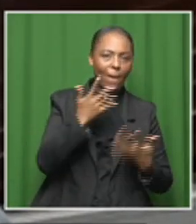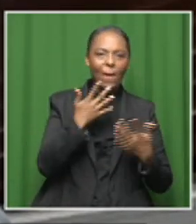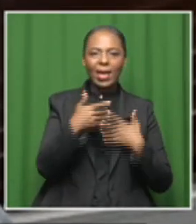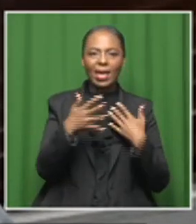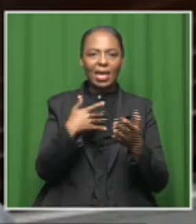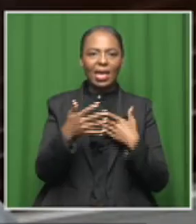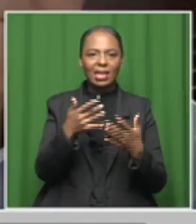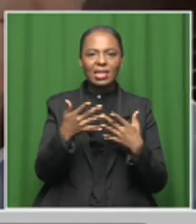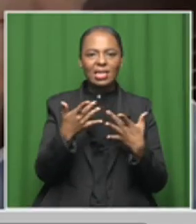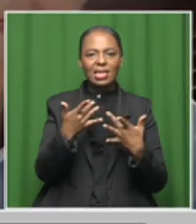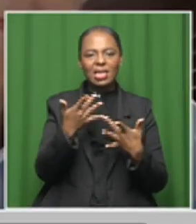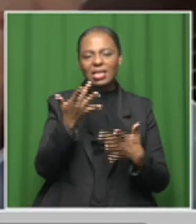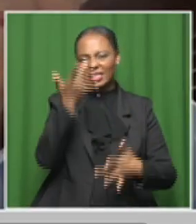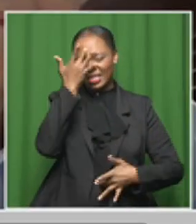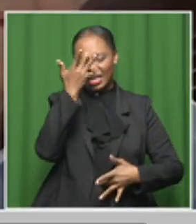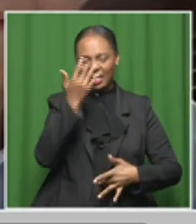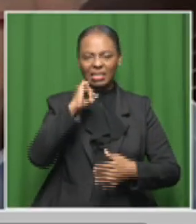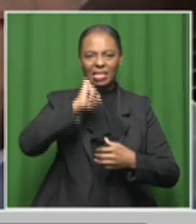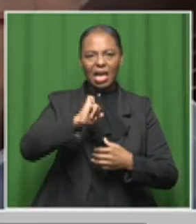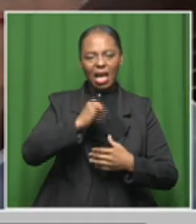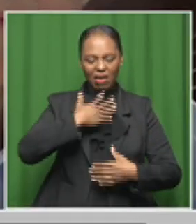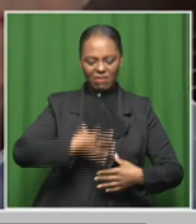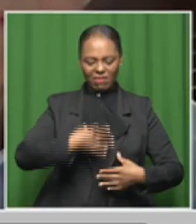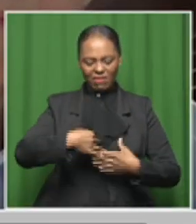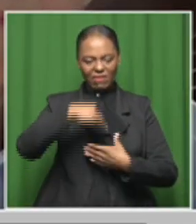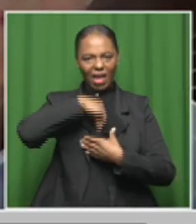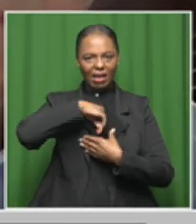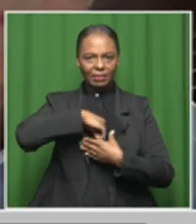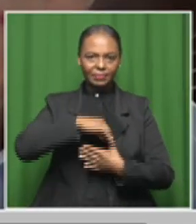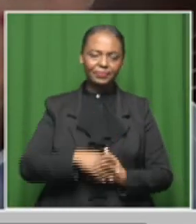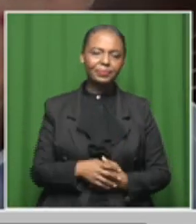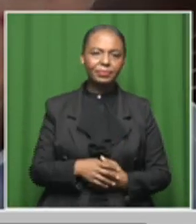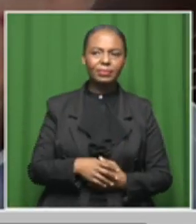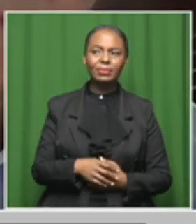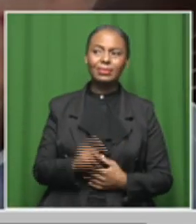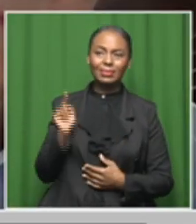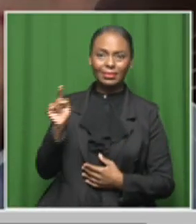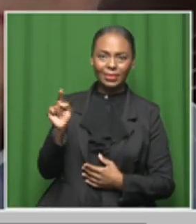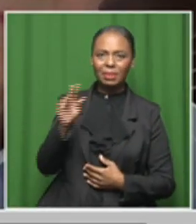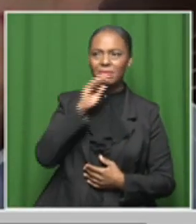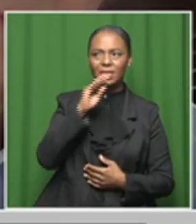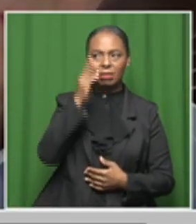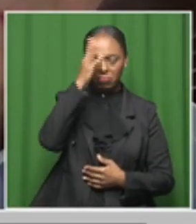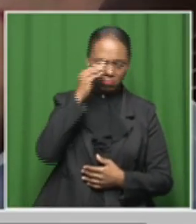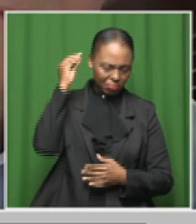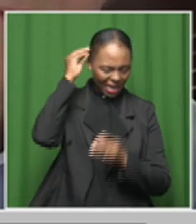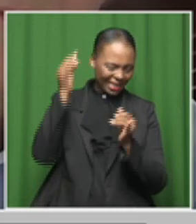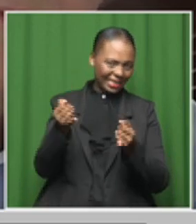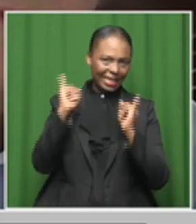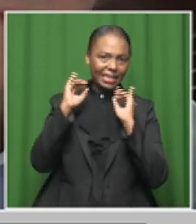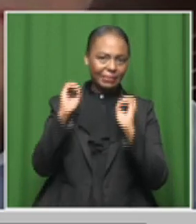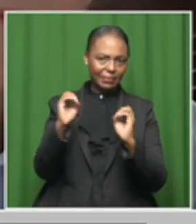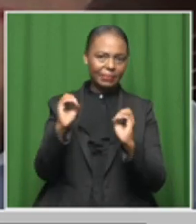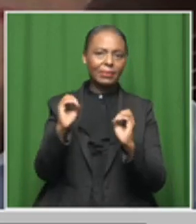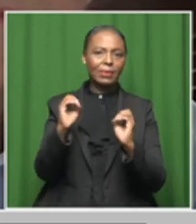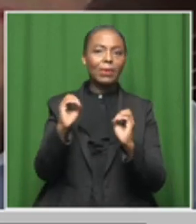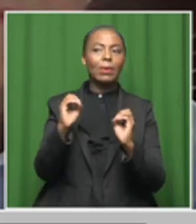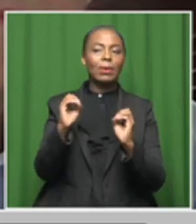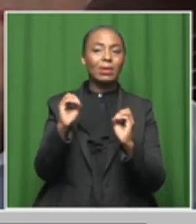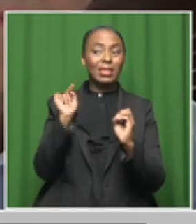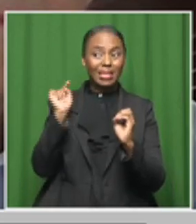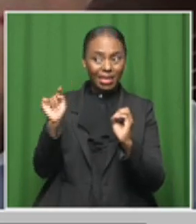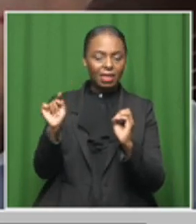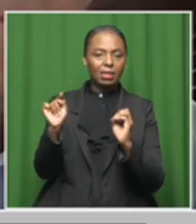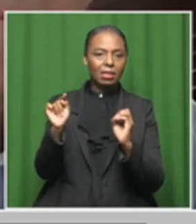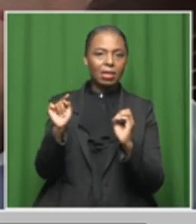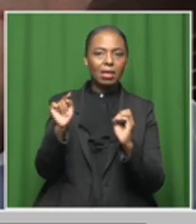have. And the thing is with influenza, and one perhaps maybe we don't take seriously enough, is that it can, and perhaps